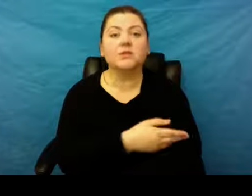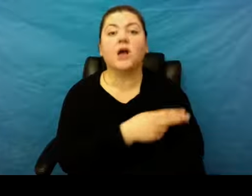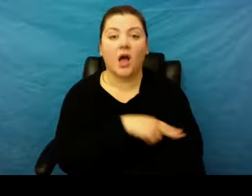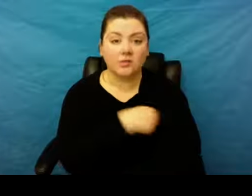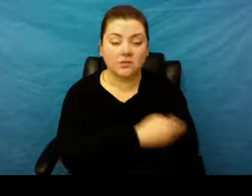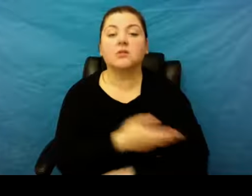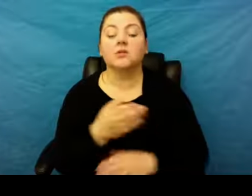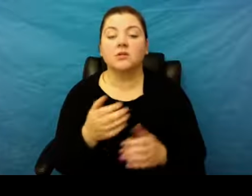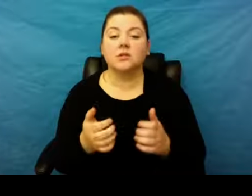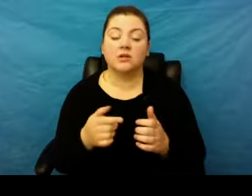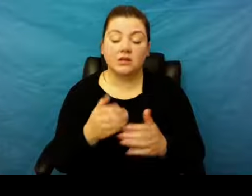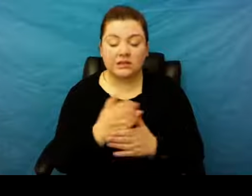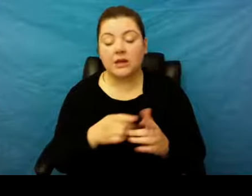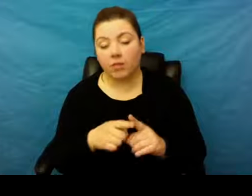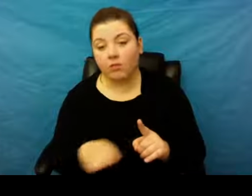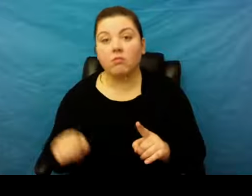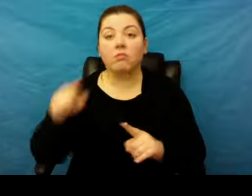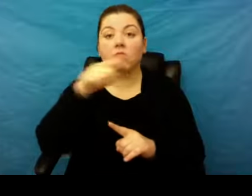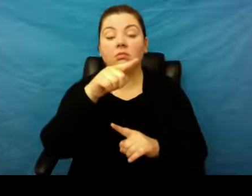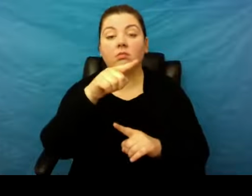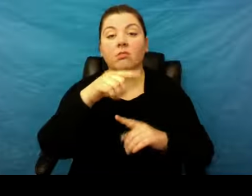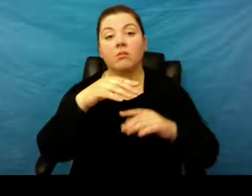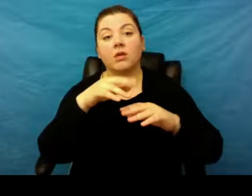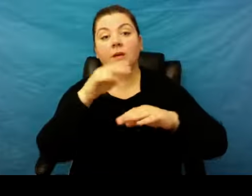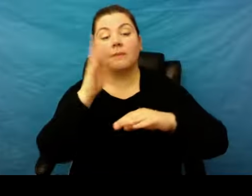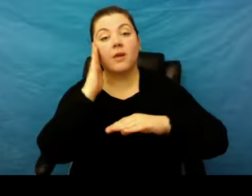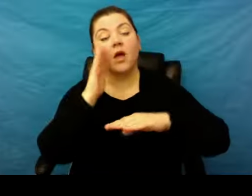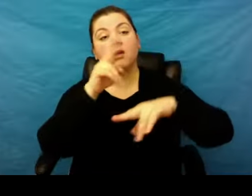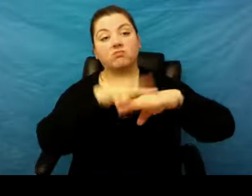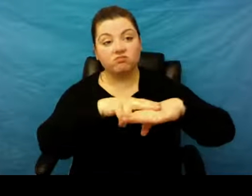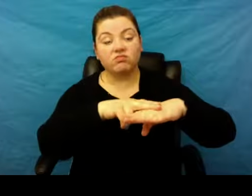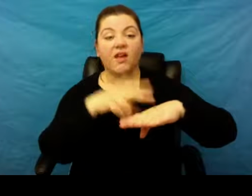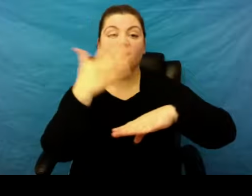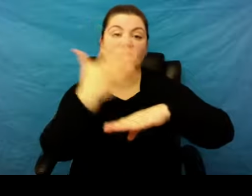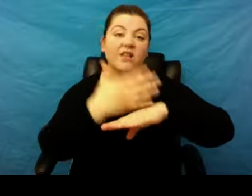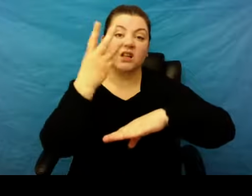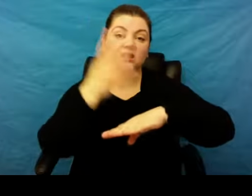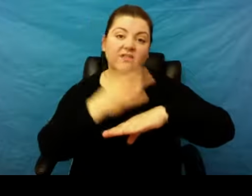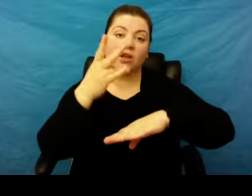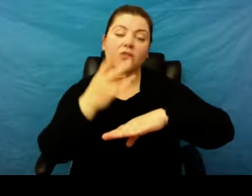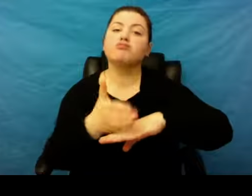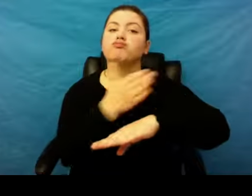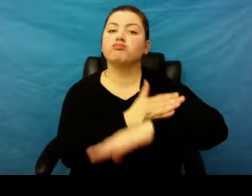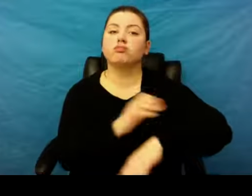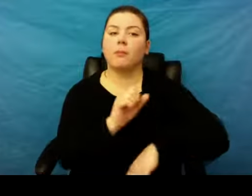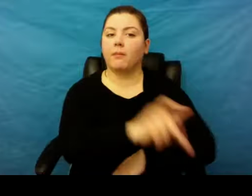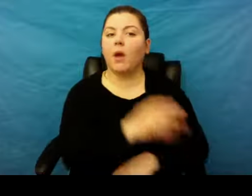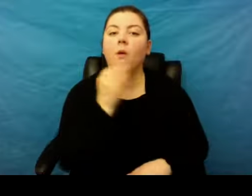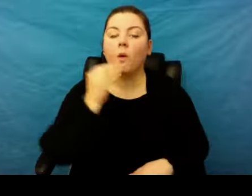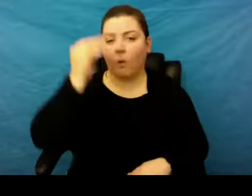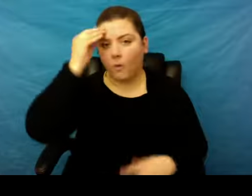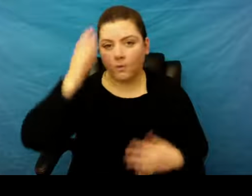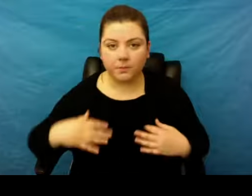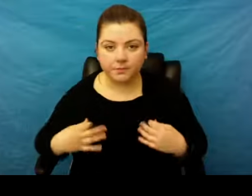onto the floor and just are short of breath for 5 to 6, 7 days, and then they go home. So of the